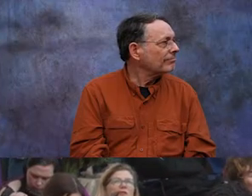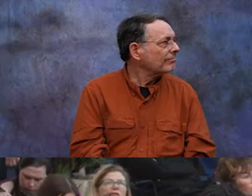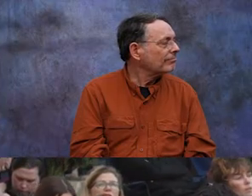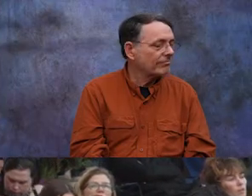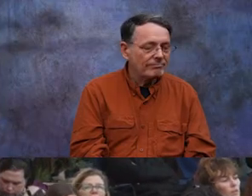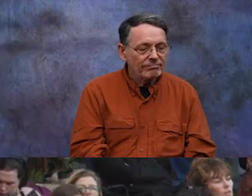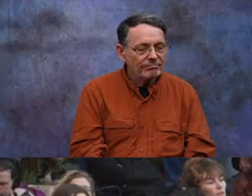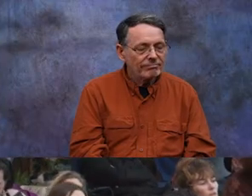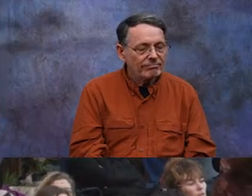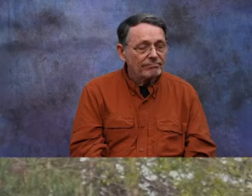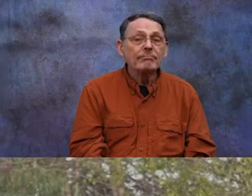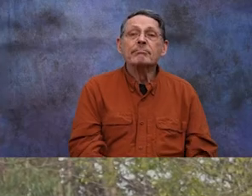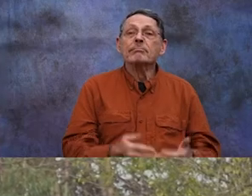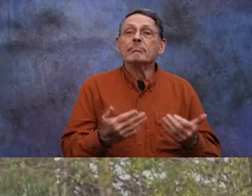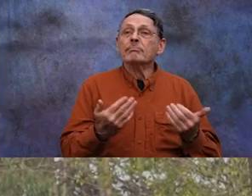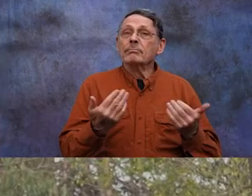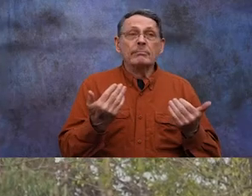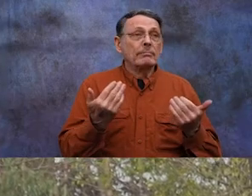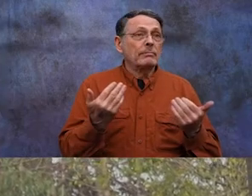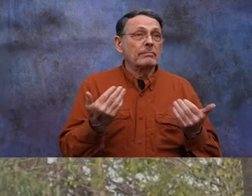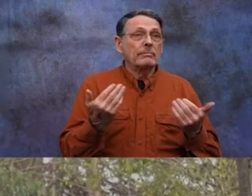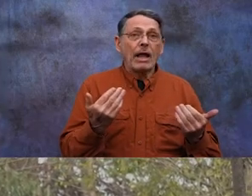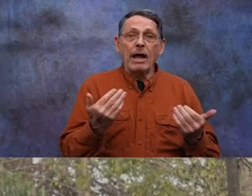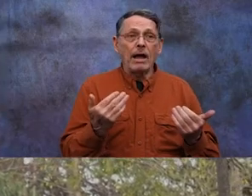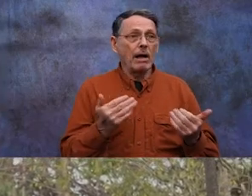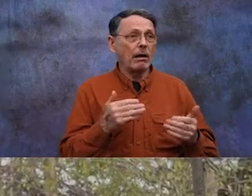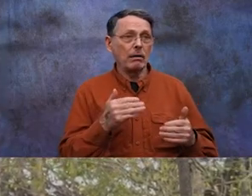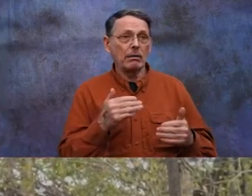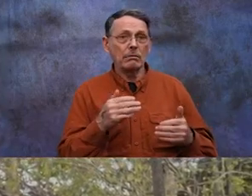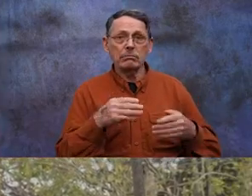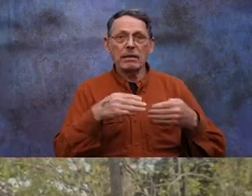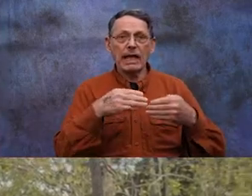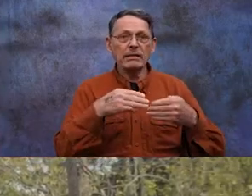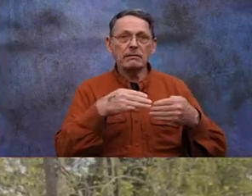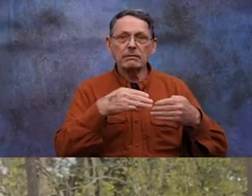And so here we stand, and the gates are open.